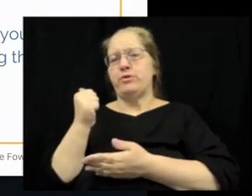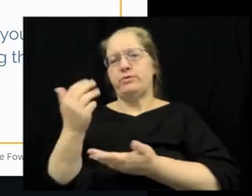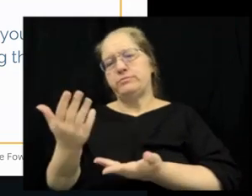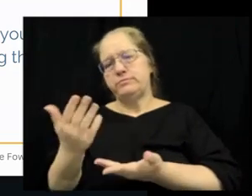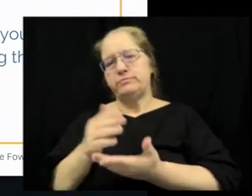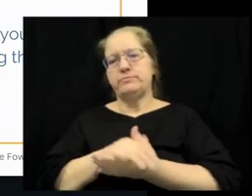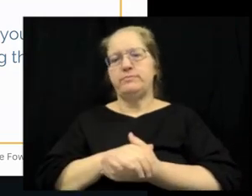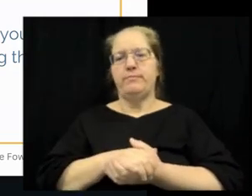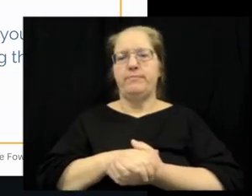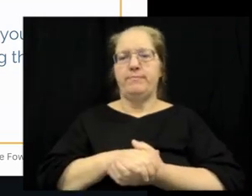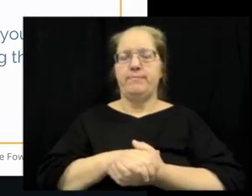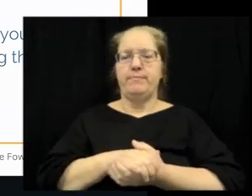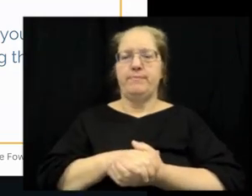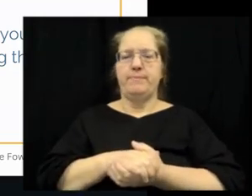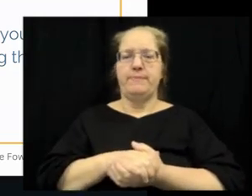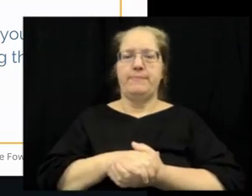Yeah, and I'll say,